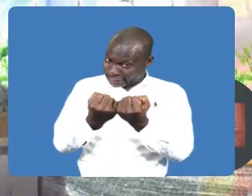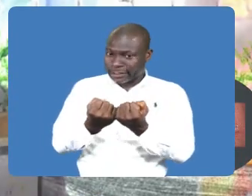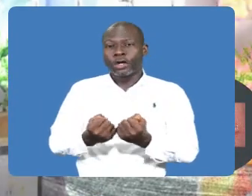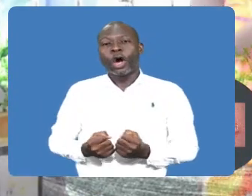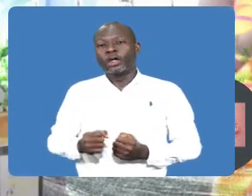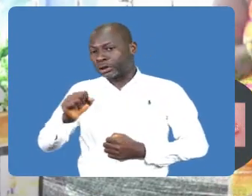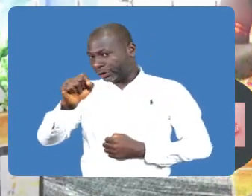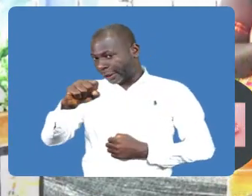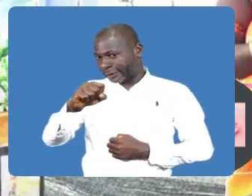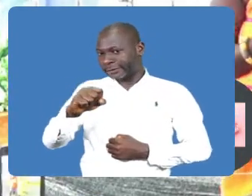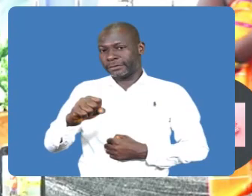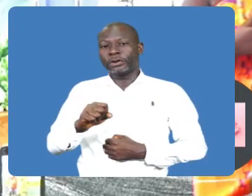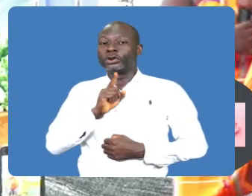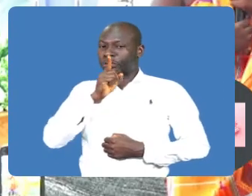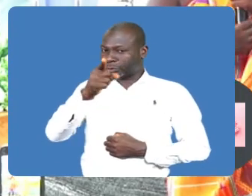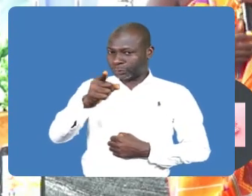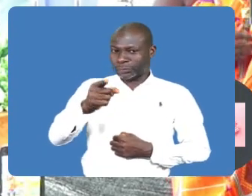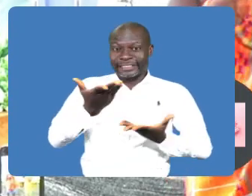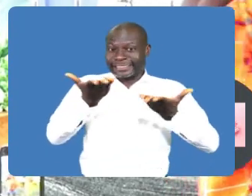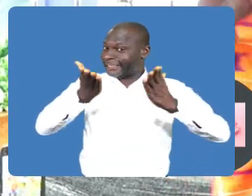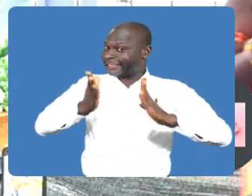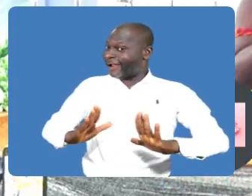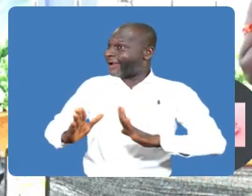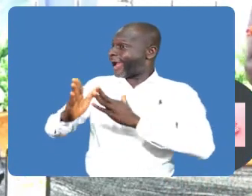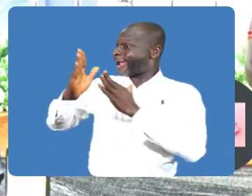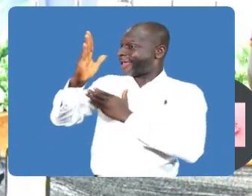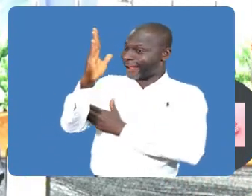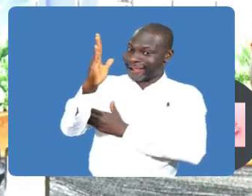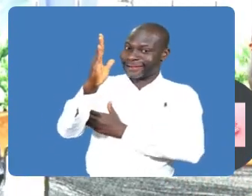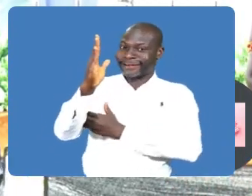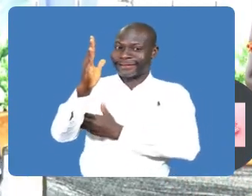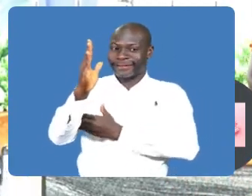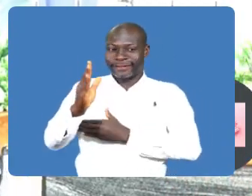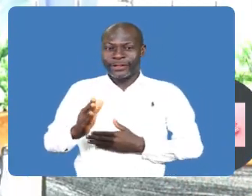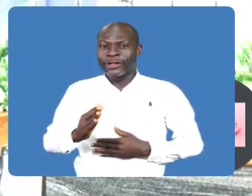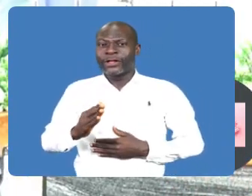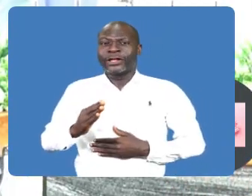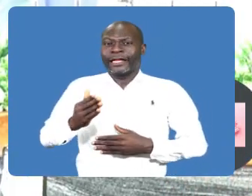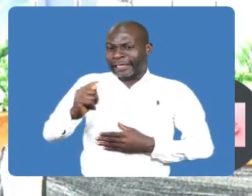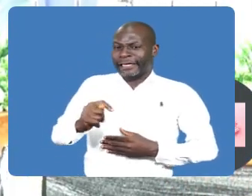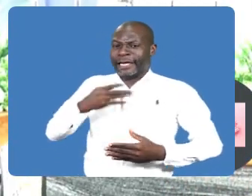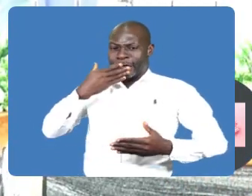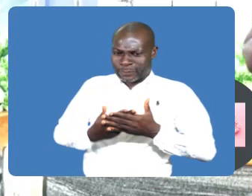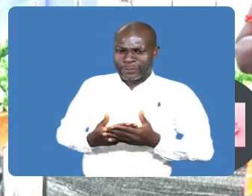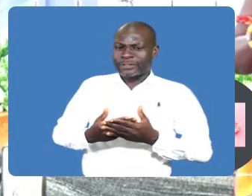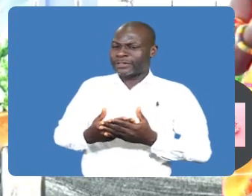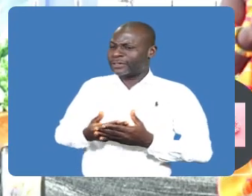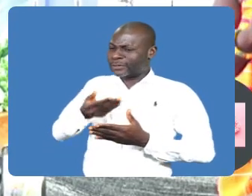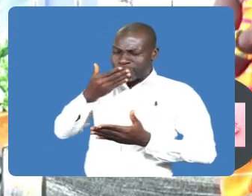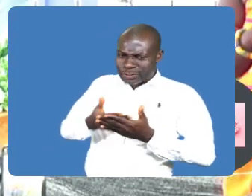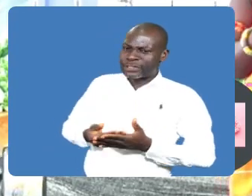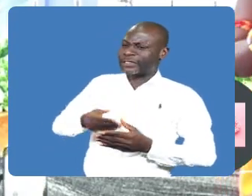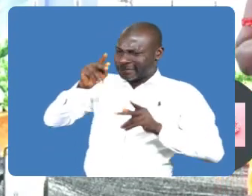society. Behold the servants of God, the